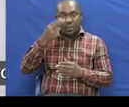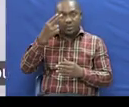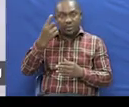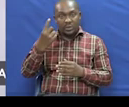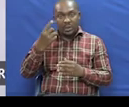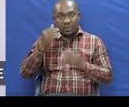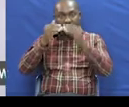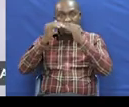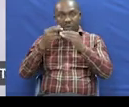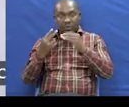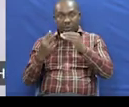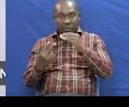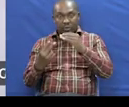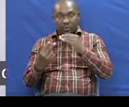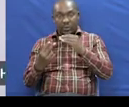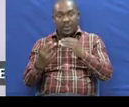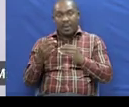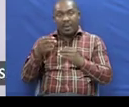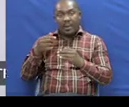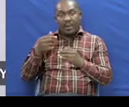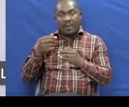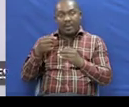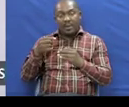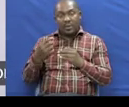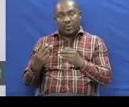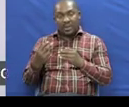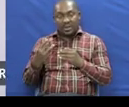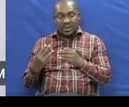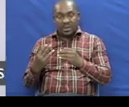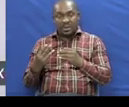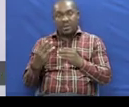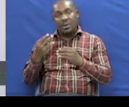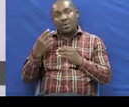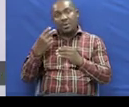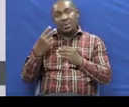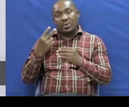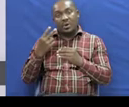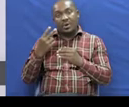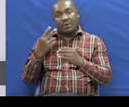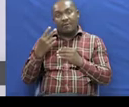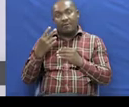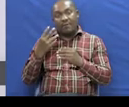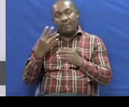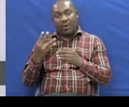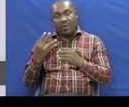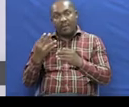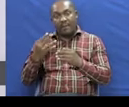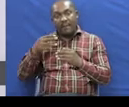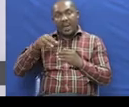titanium 22, vanadium 23, chromium 24, manganese